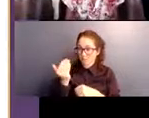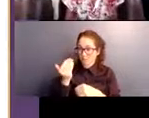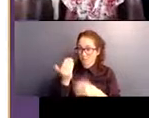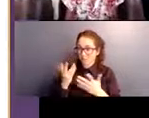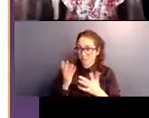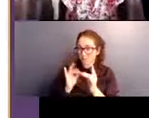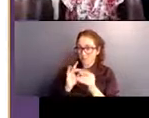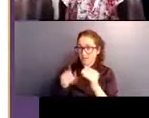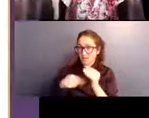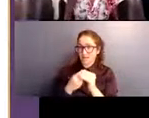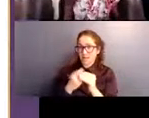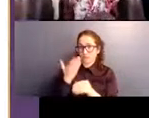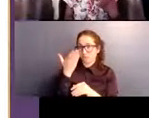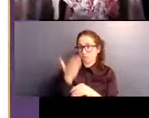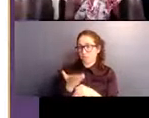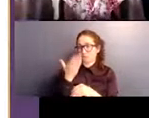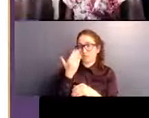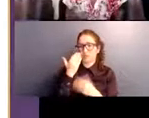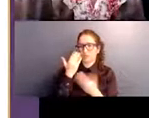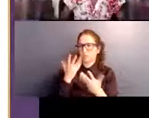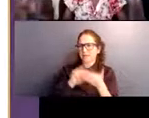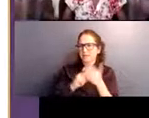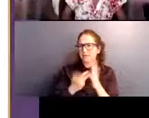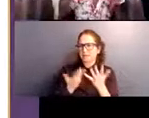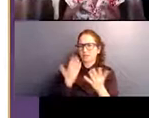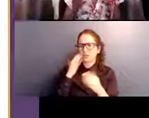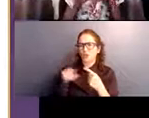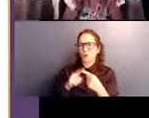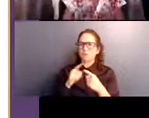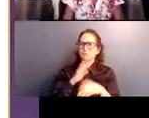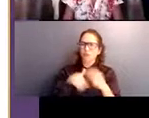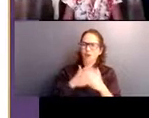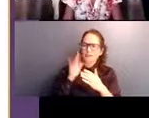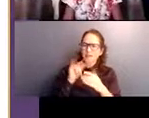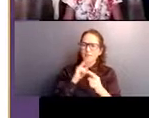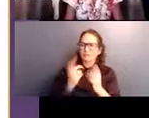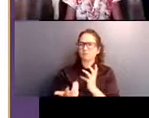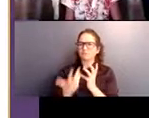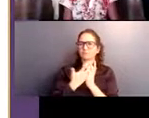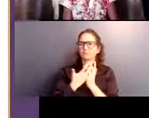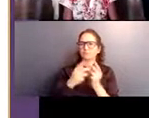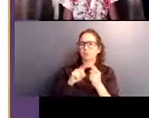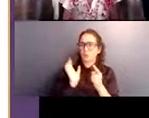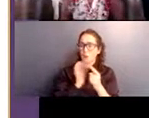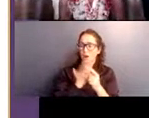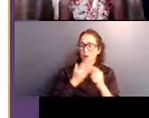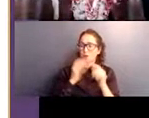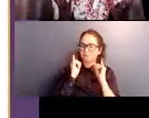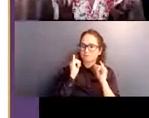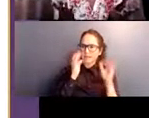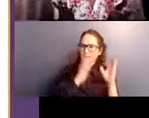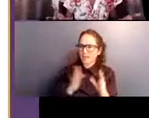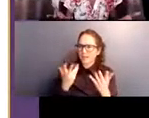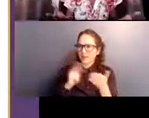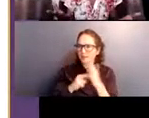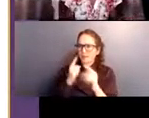to say. What does that mean? Once we've taken this and adapted it into our instructional plan, what does it mean